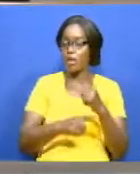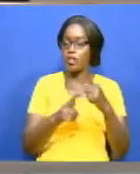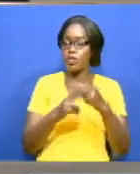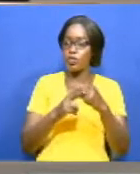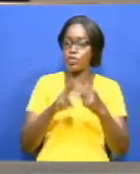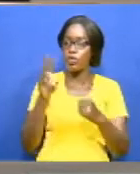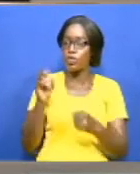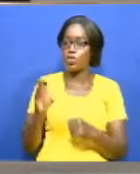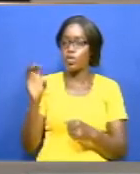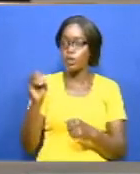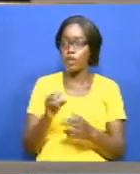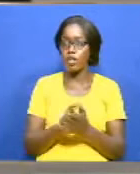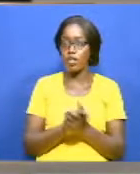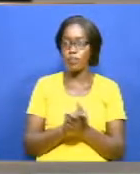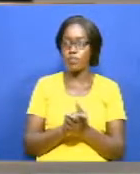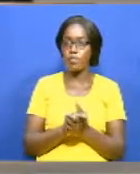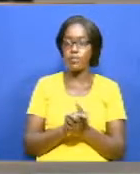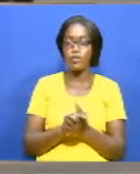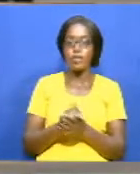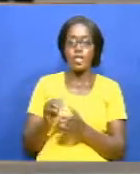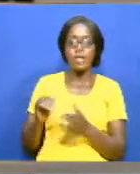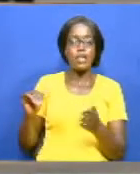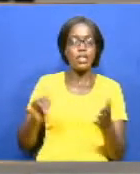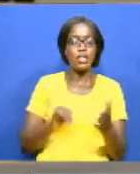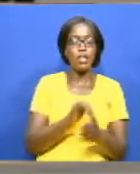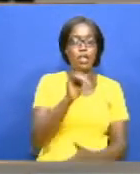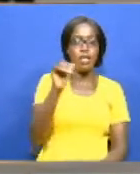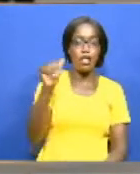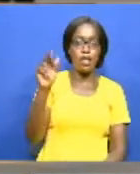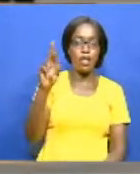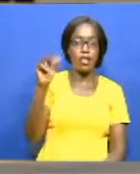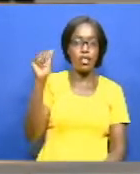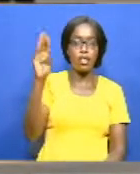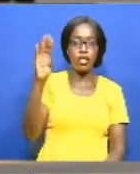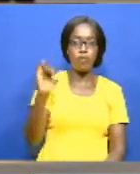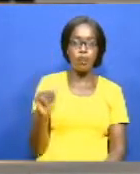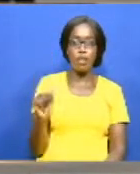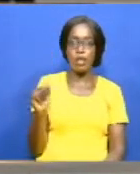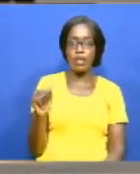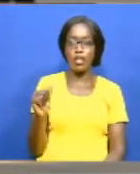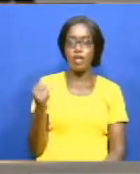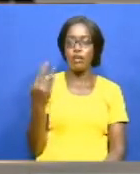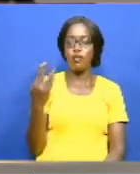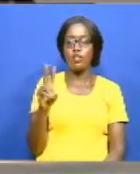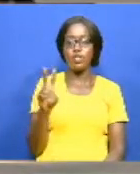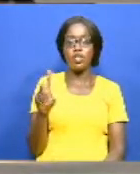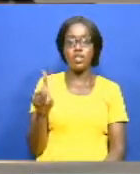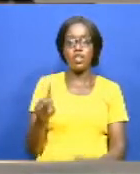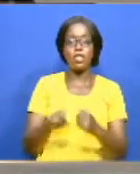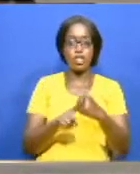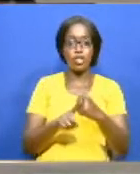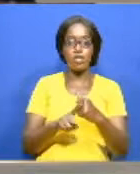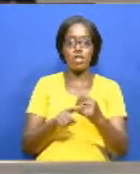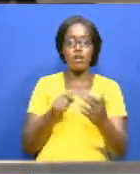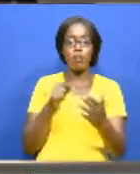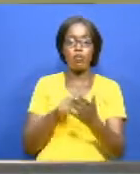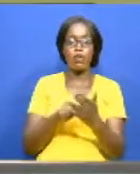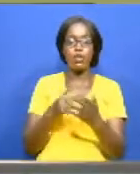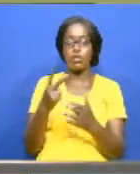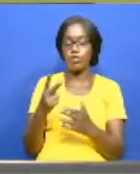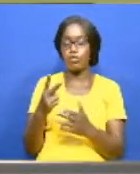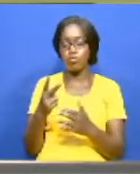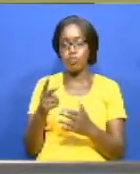East budget airline Air Arabia swung to a second quarter loss of $46 million after passenger traffic collapsed because of the